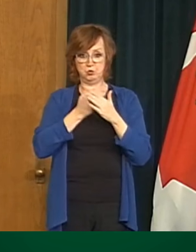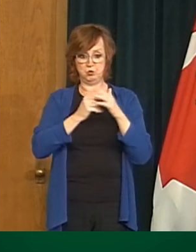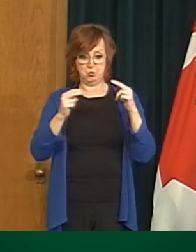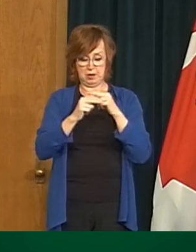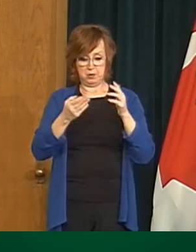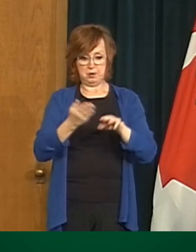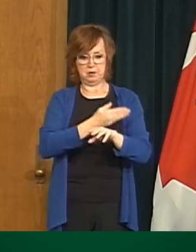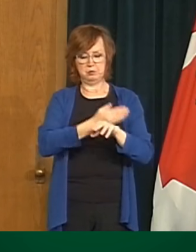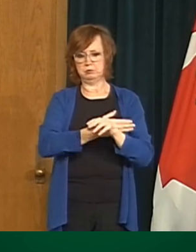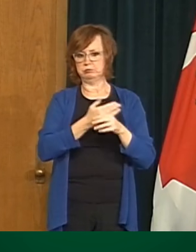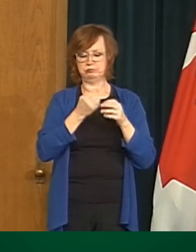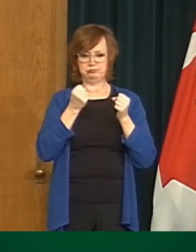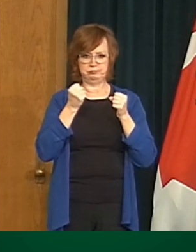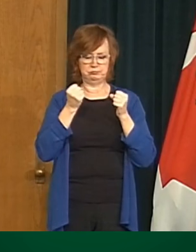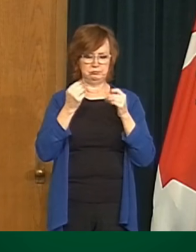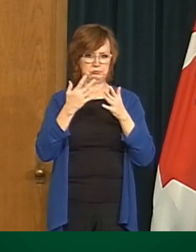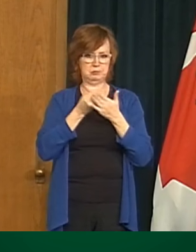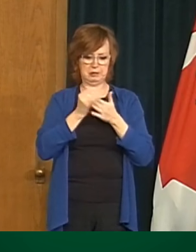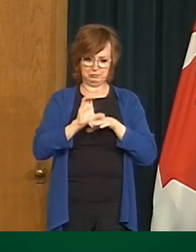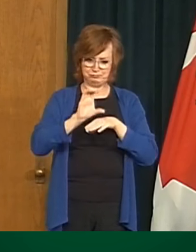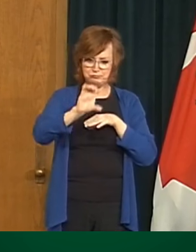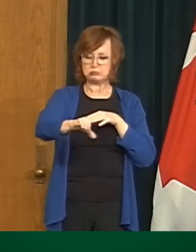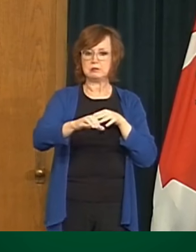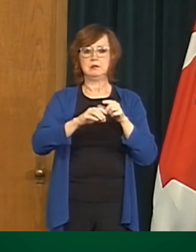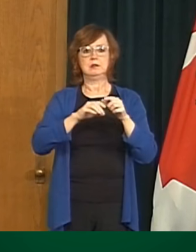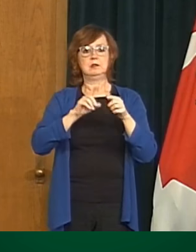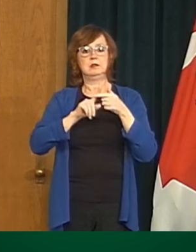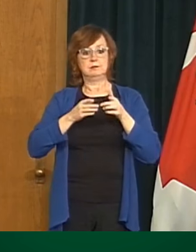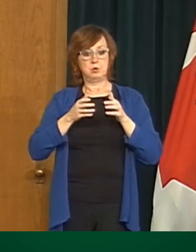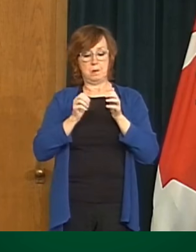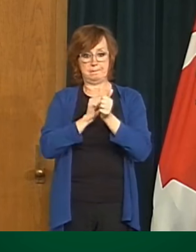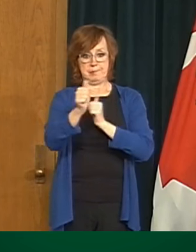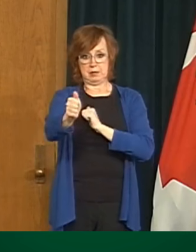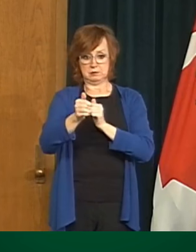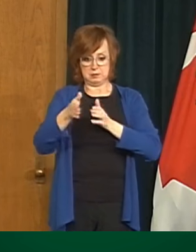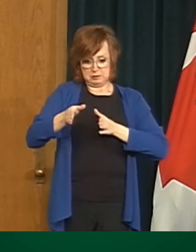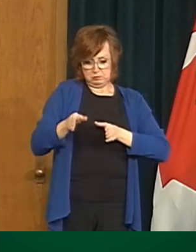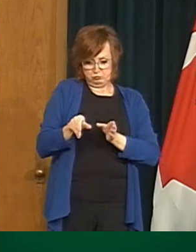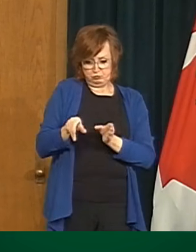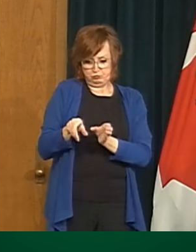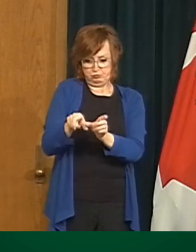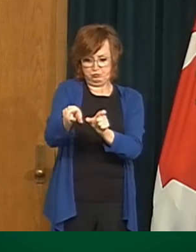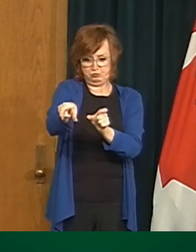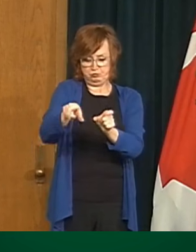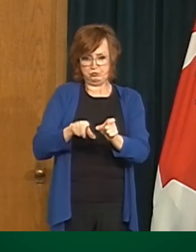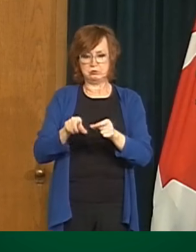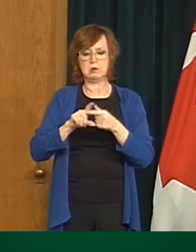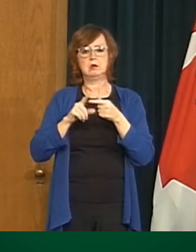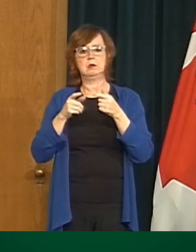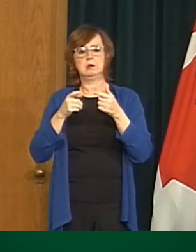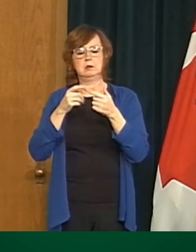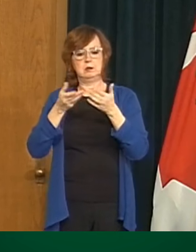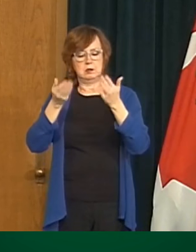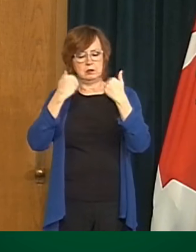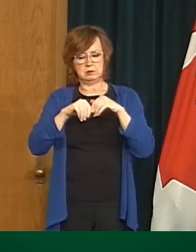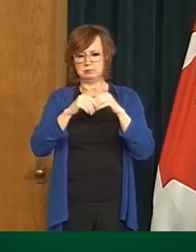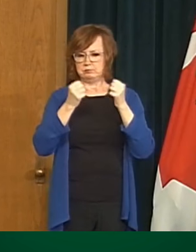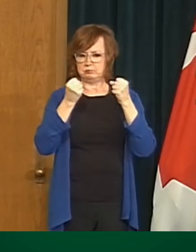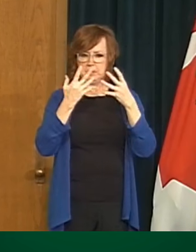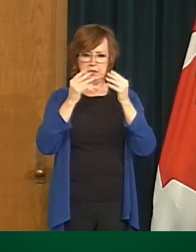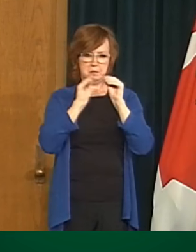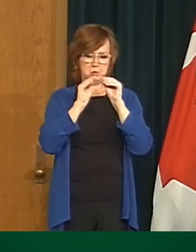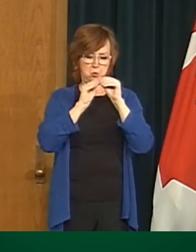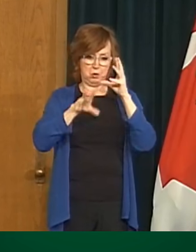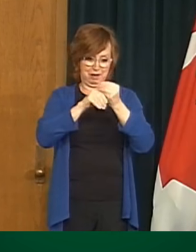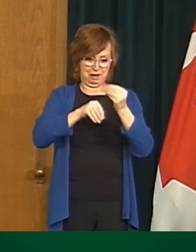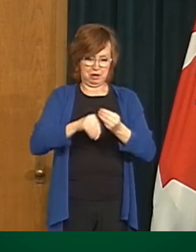well as significant investment and safety improvements at highway intersections throughout the province. Very importantly, much of this